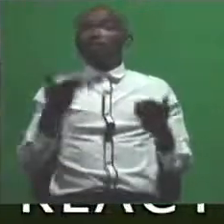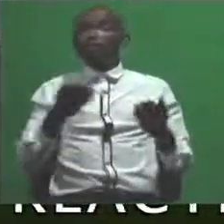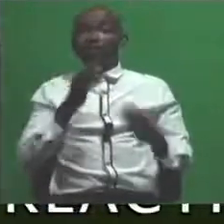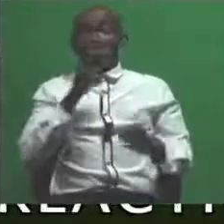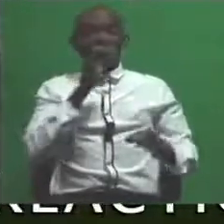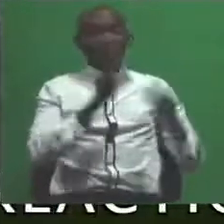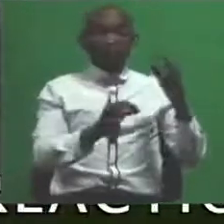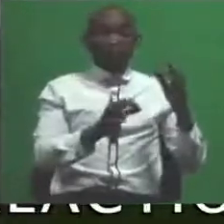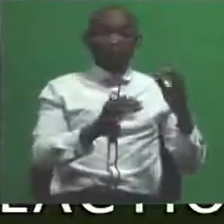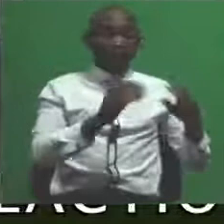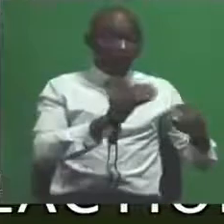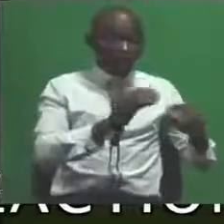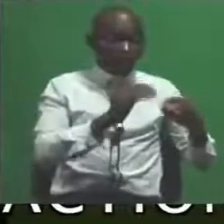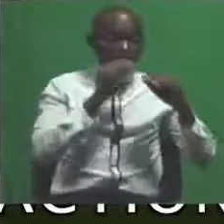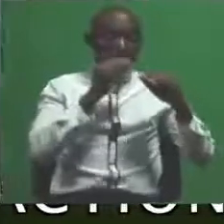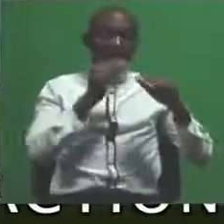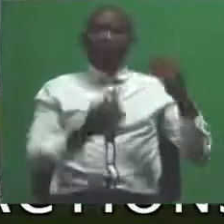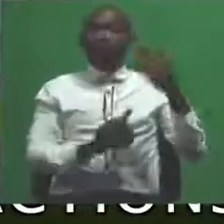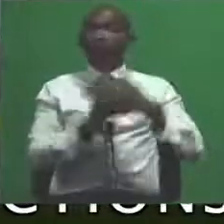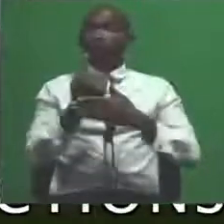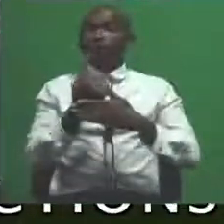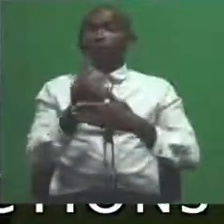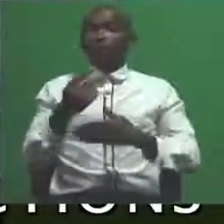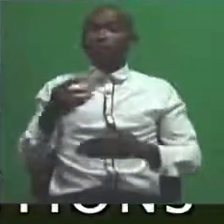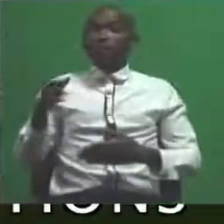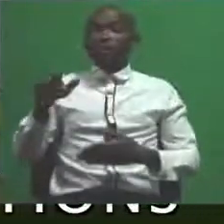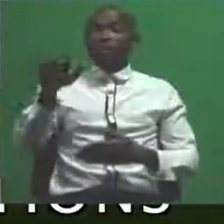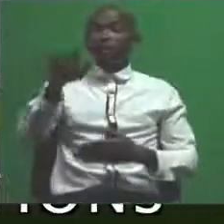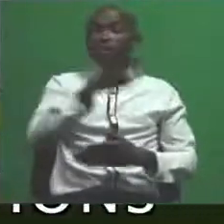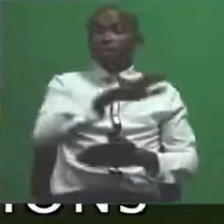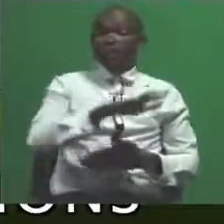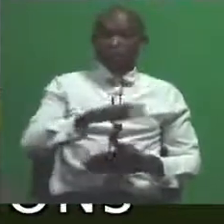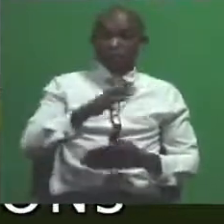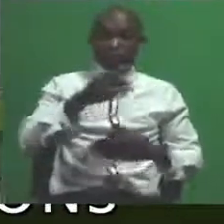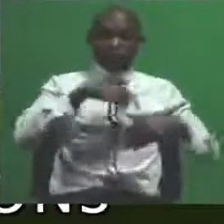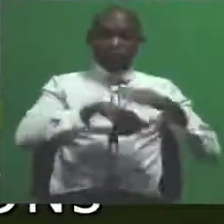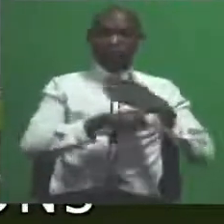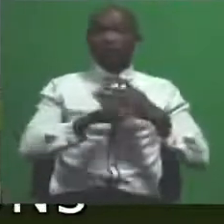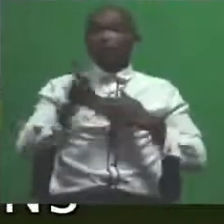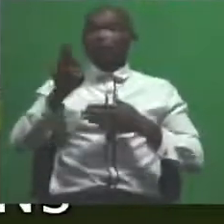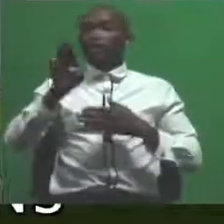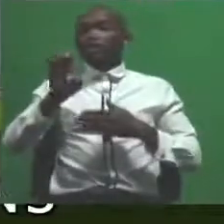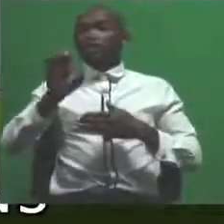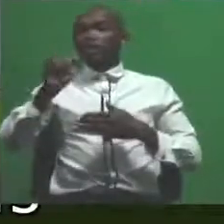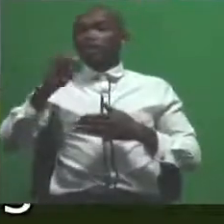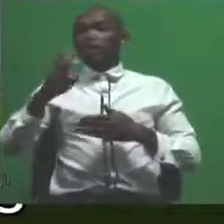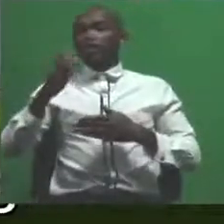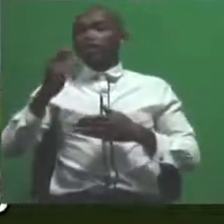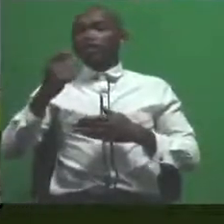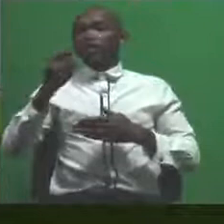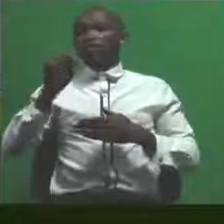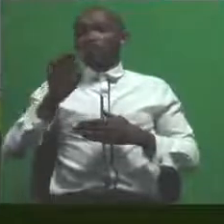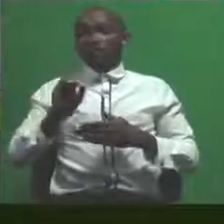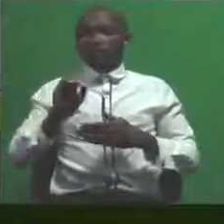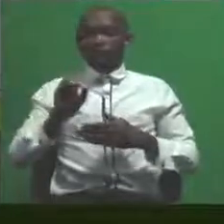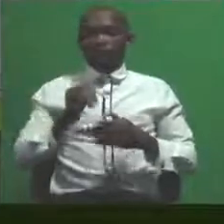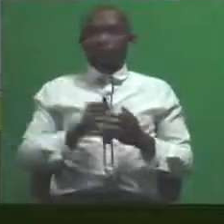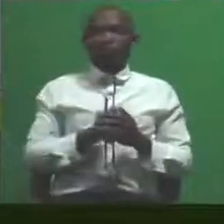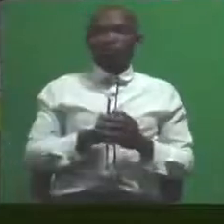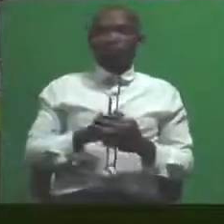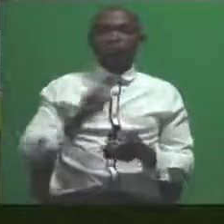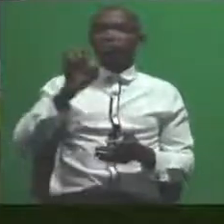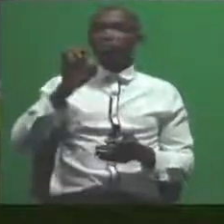is absorbed from the surrounding to the reaction. Thank you very much. And endothermic reaction, exothermic